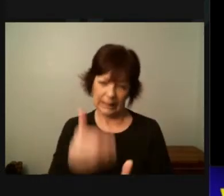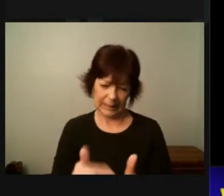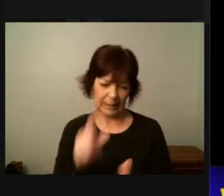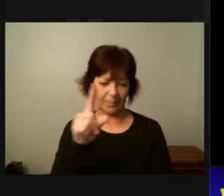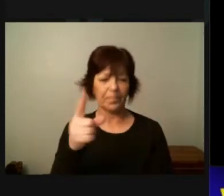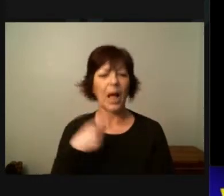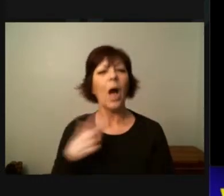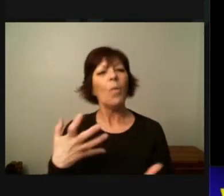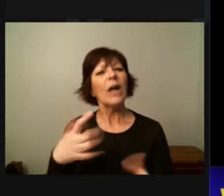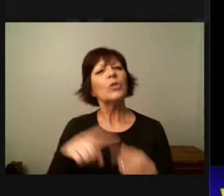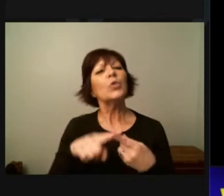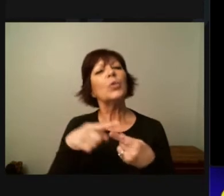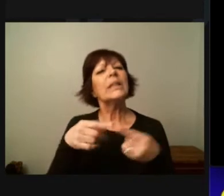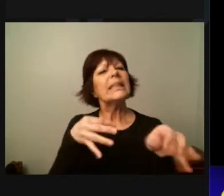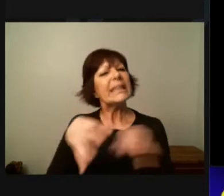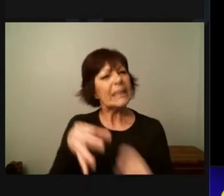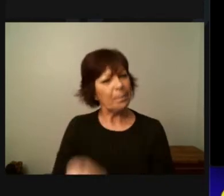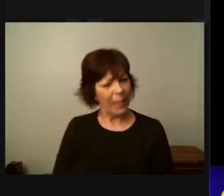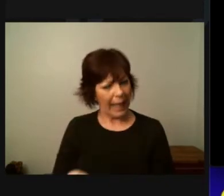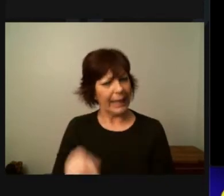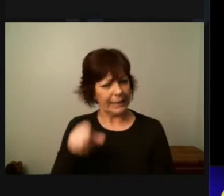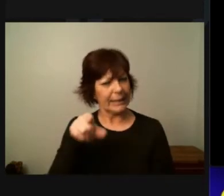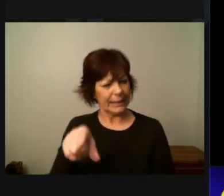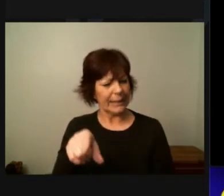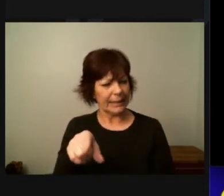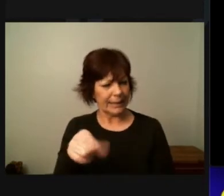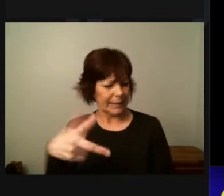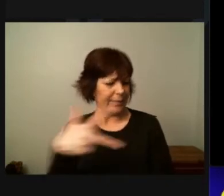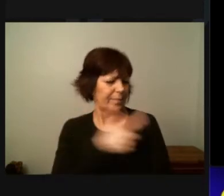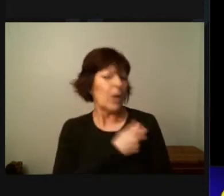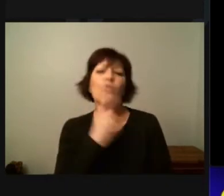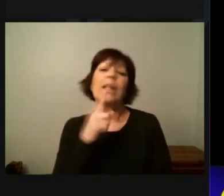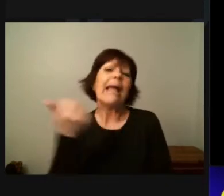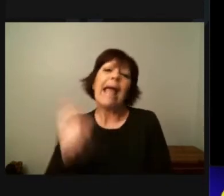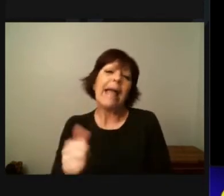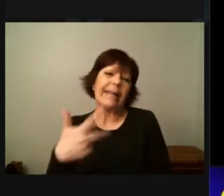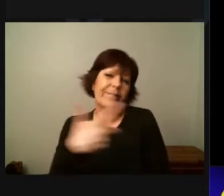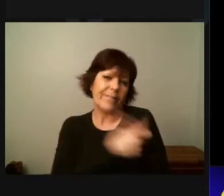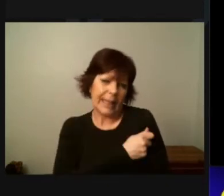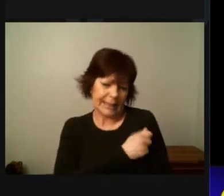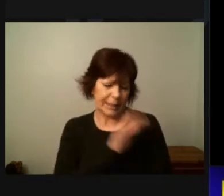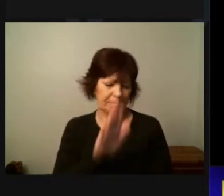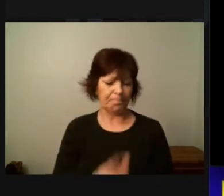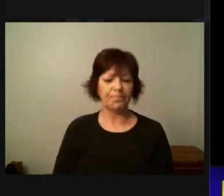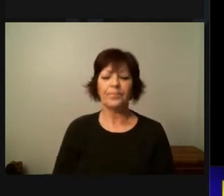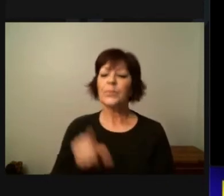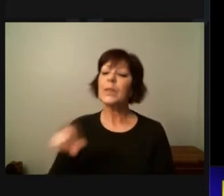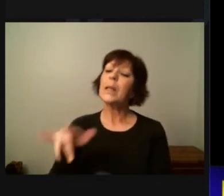this vaccine came about, any of the vaccines. So the drug company